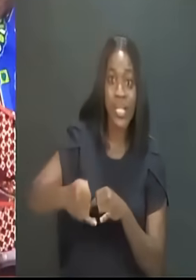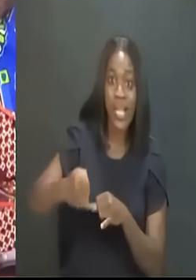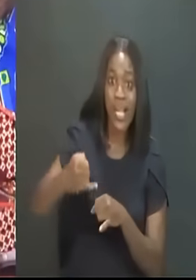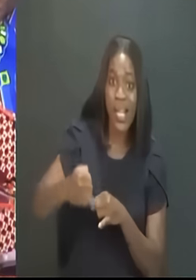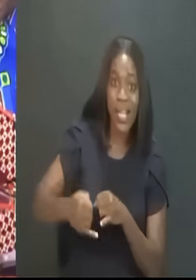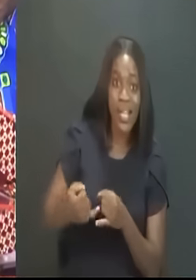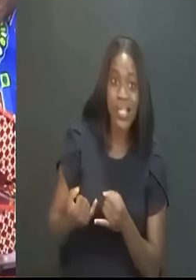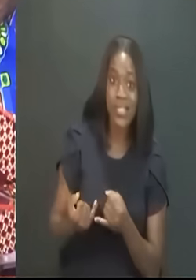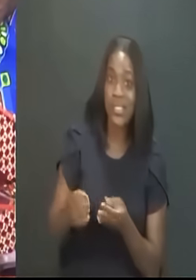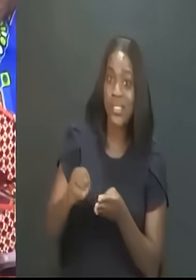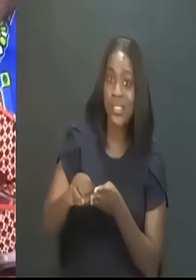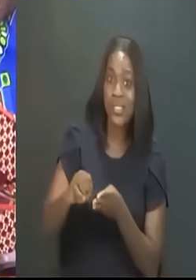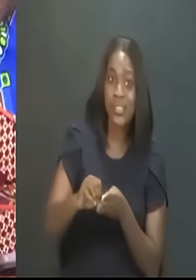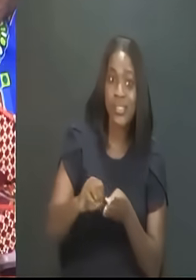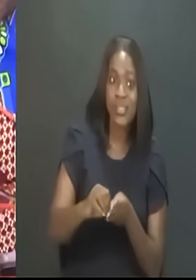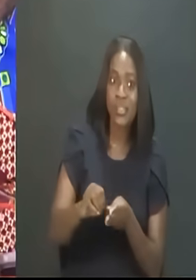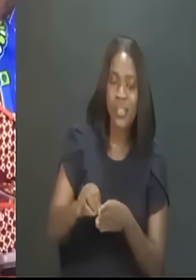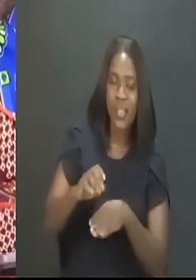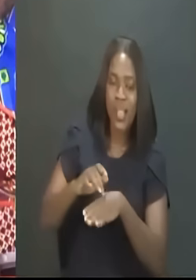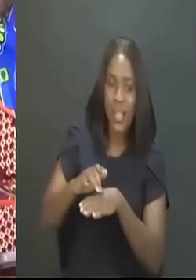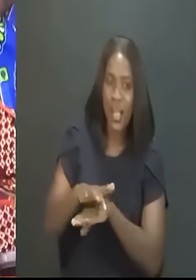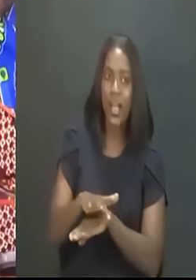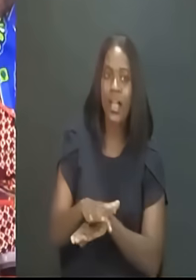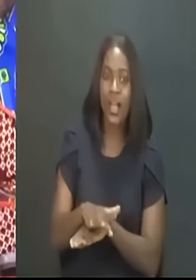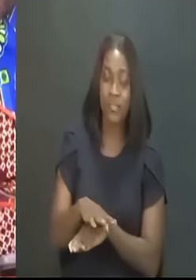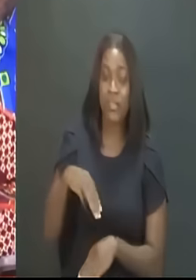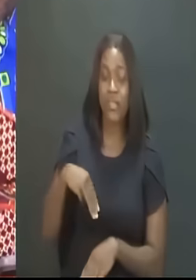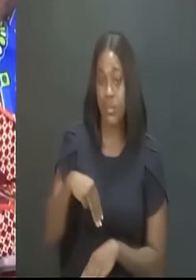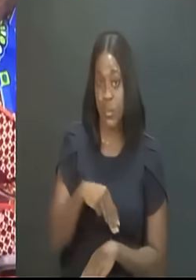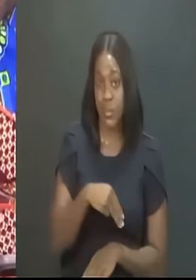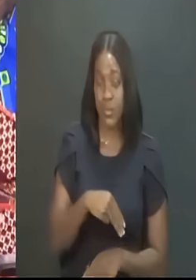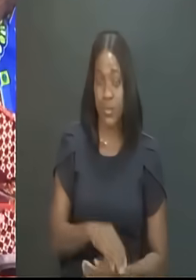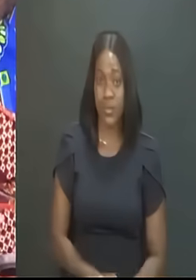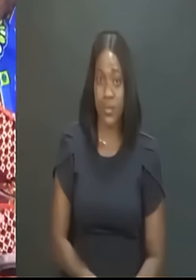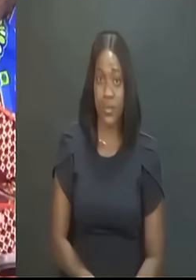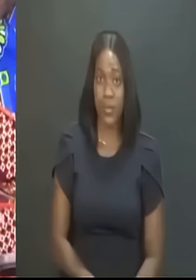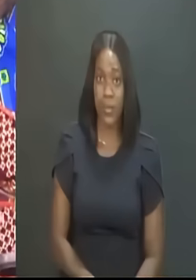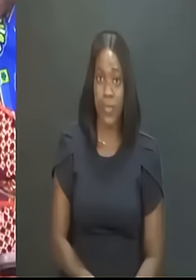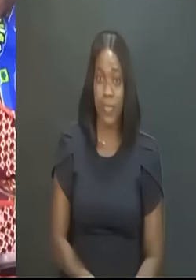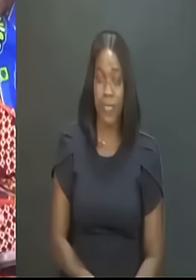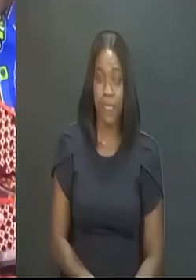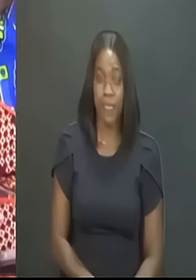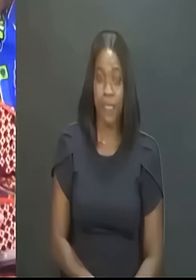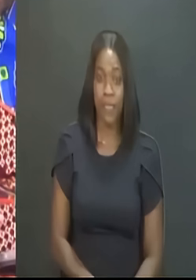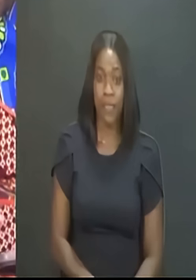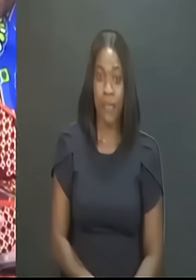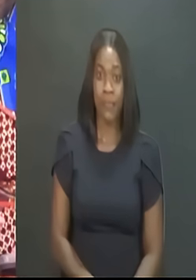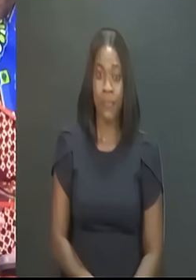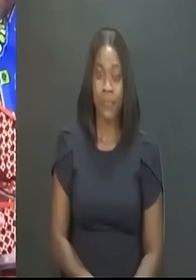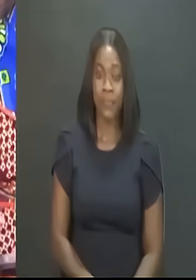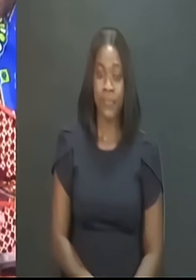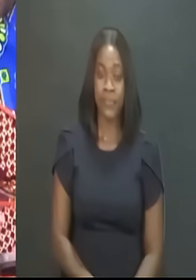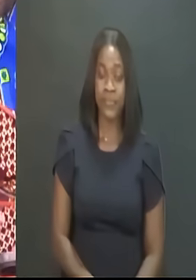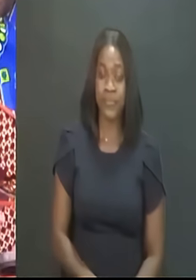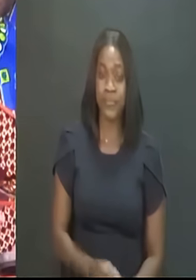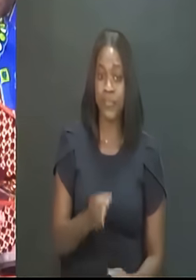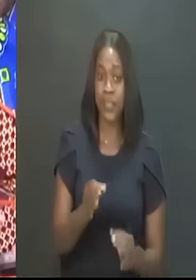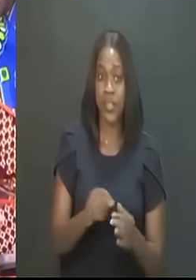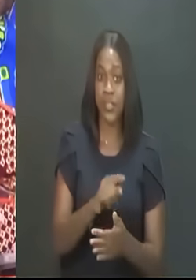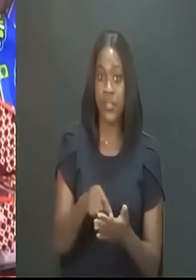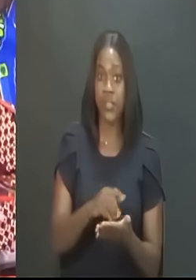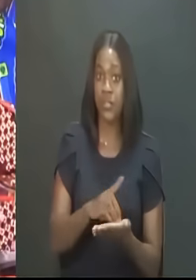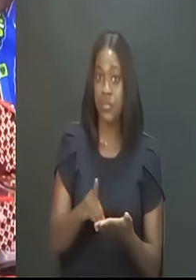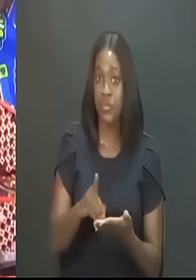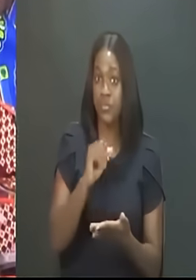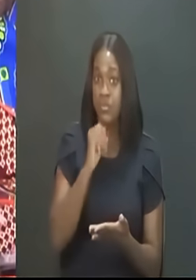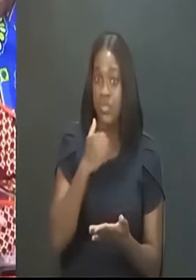excuses affect members. So, Mr. Speaker, if this week we are not going to have them in,